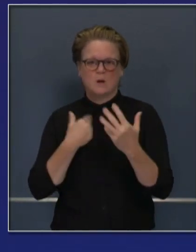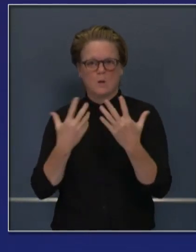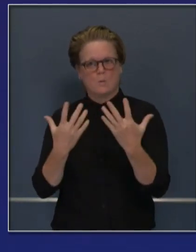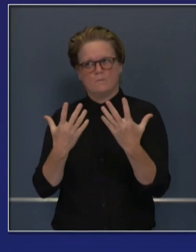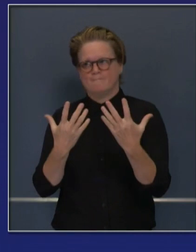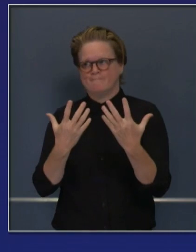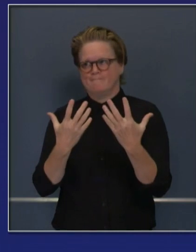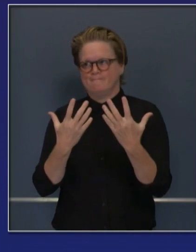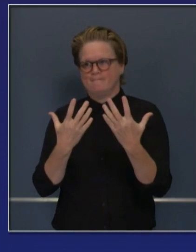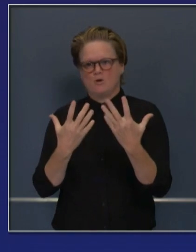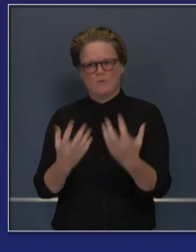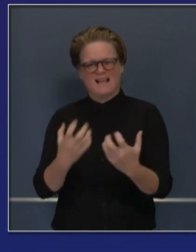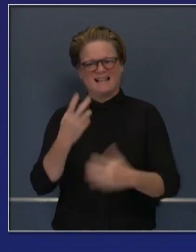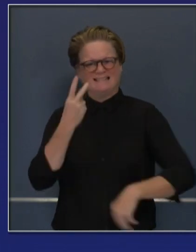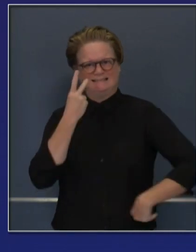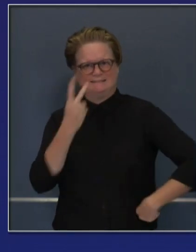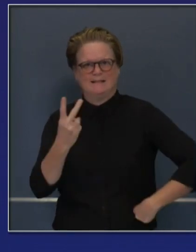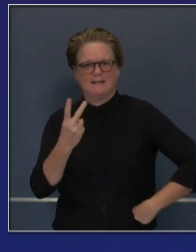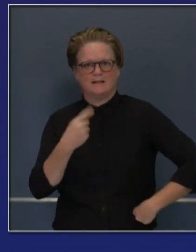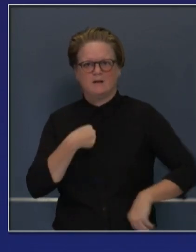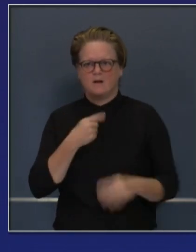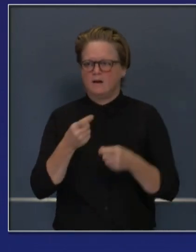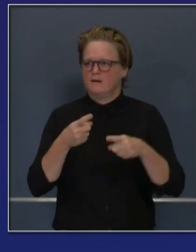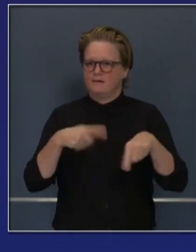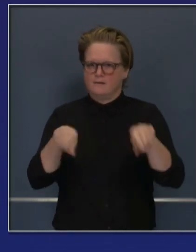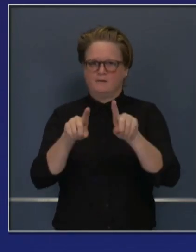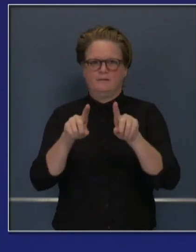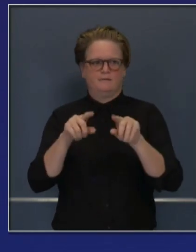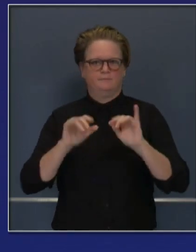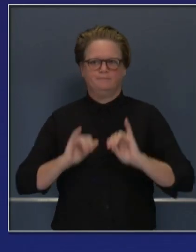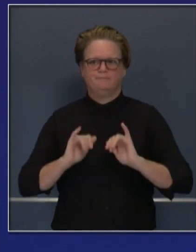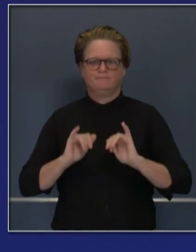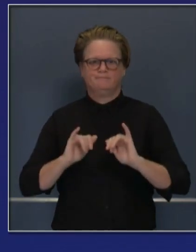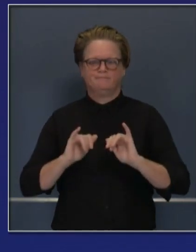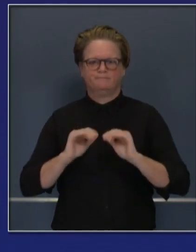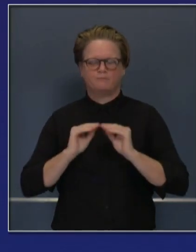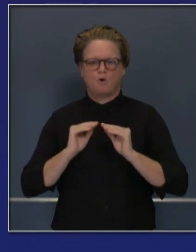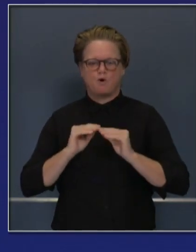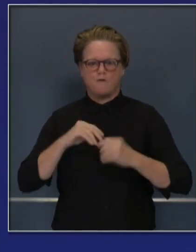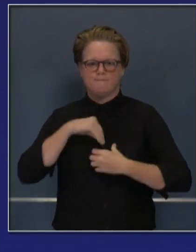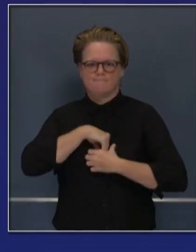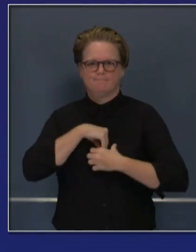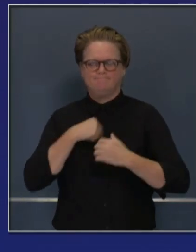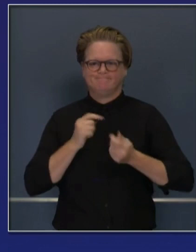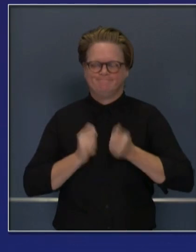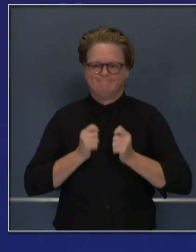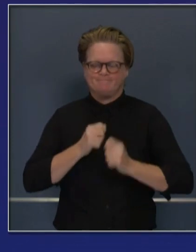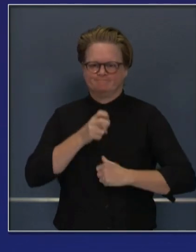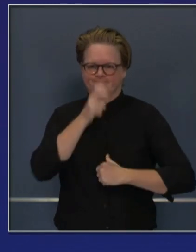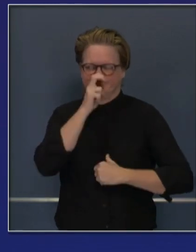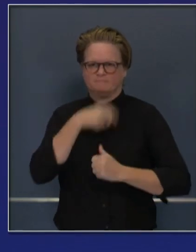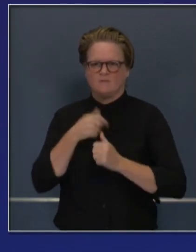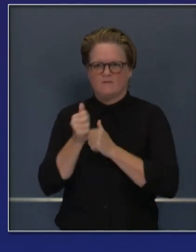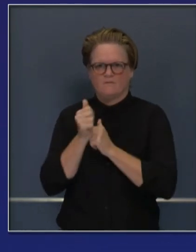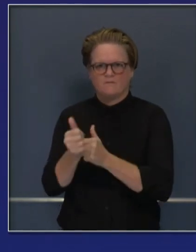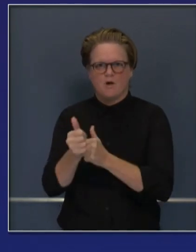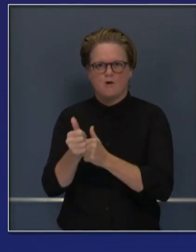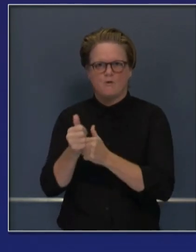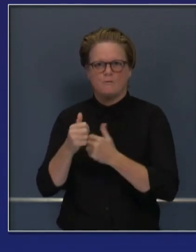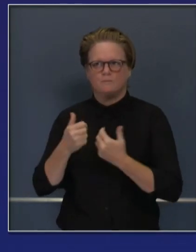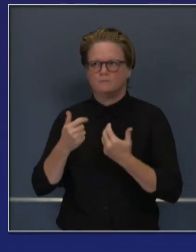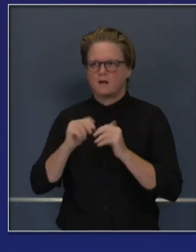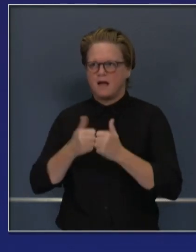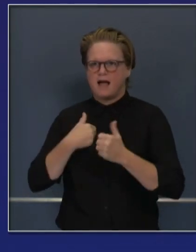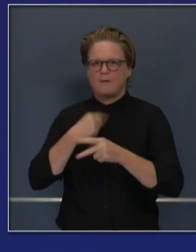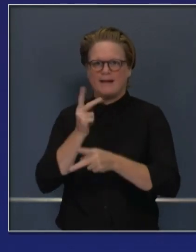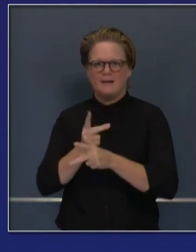and implementation of these new tiered status occur in a 24-hour period. By the way, we will